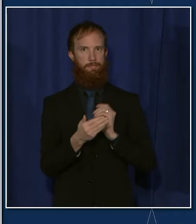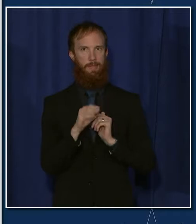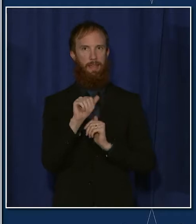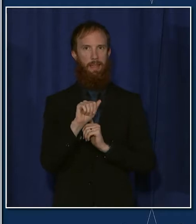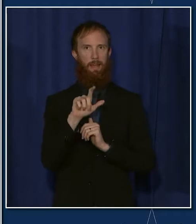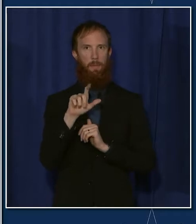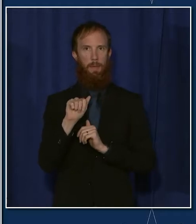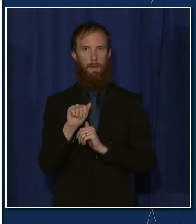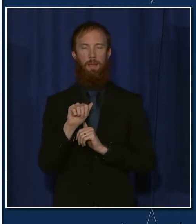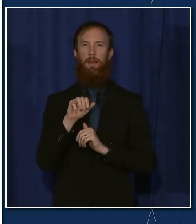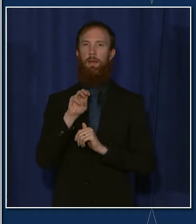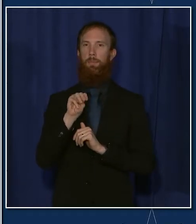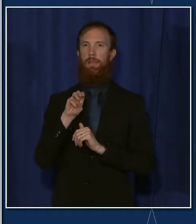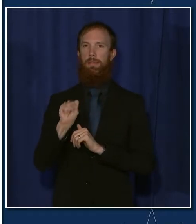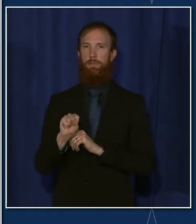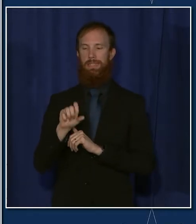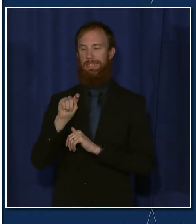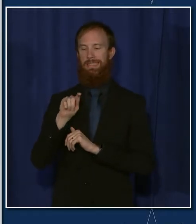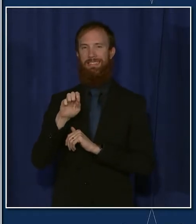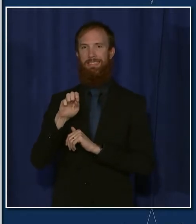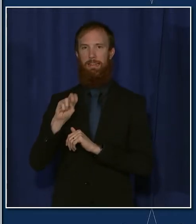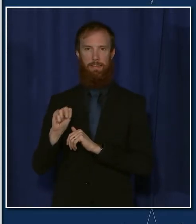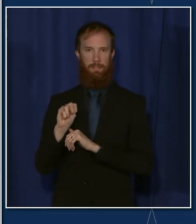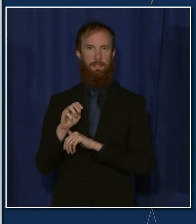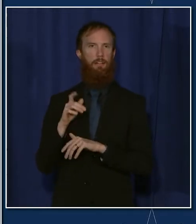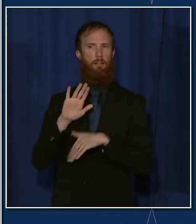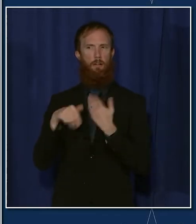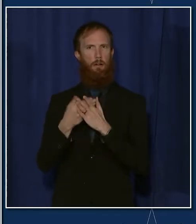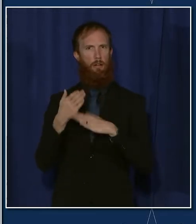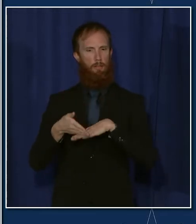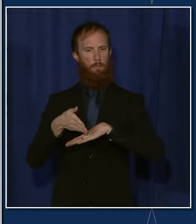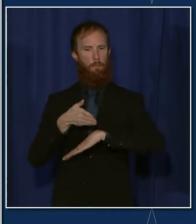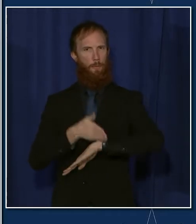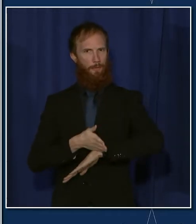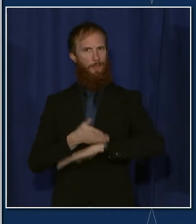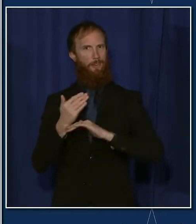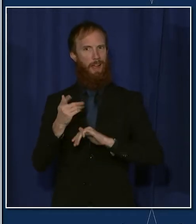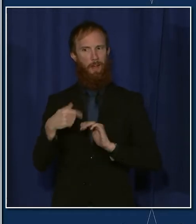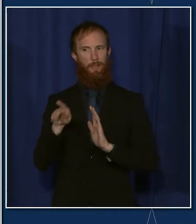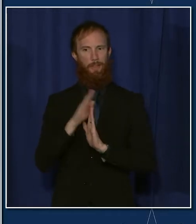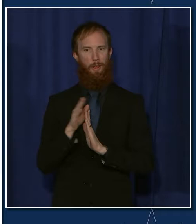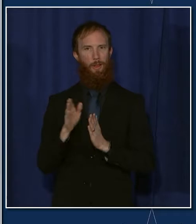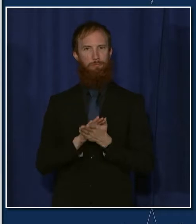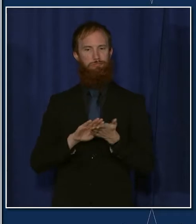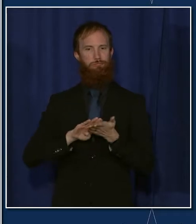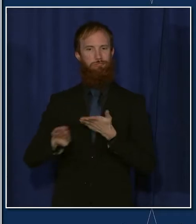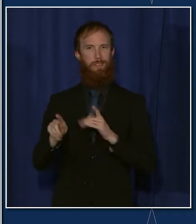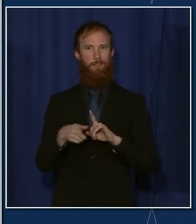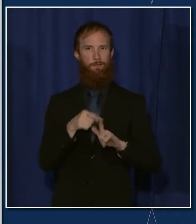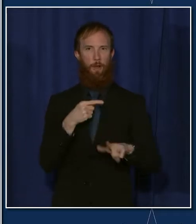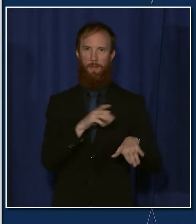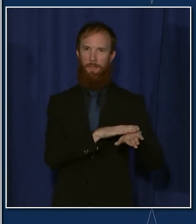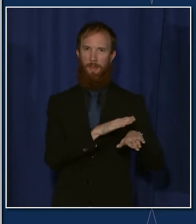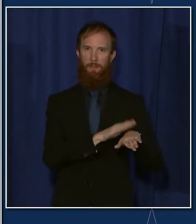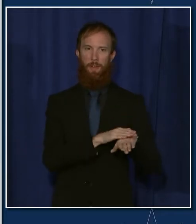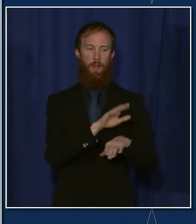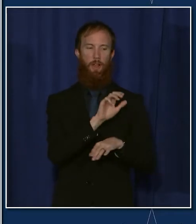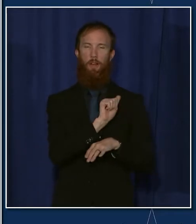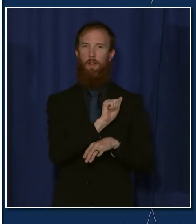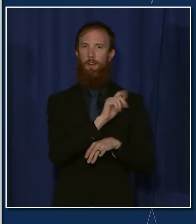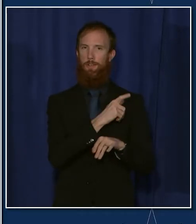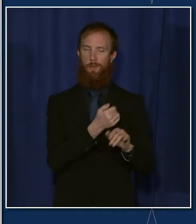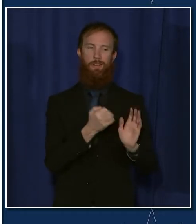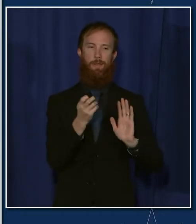Alabama, Mississippi, and Tennessee have all improved enough to be removed from the travel advisory. Arkansas is back on. I